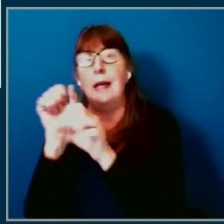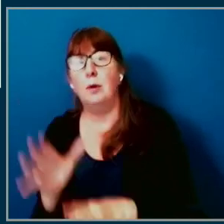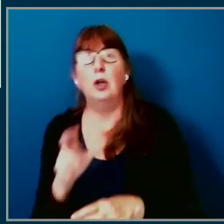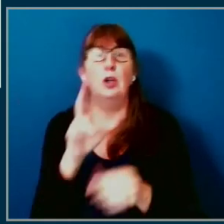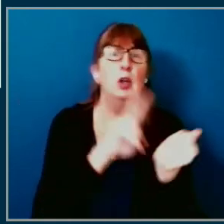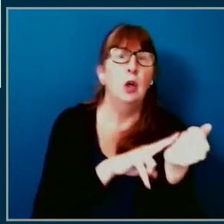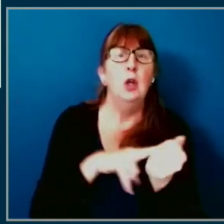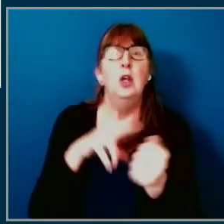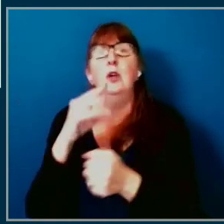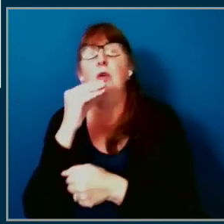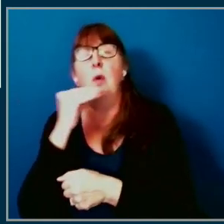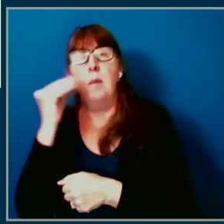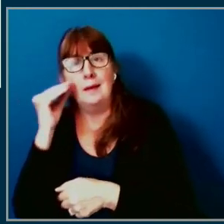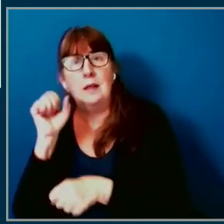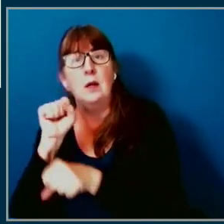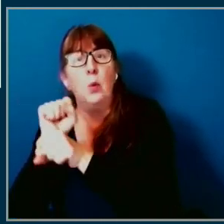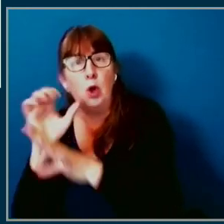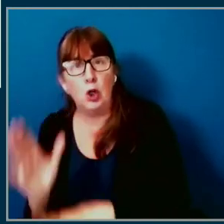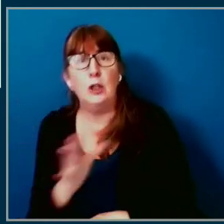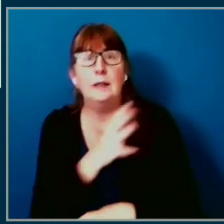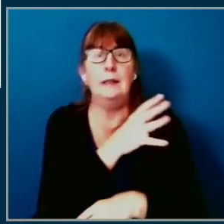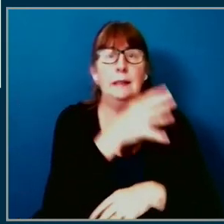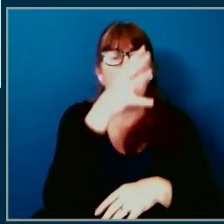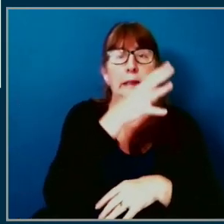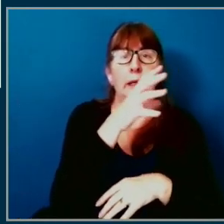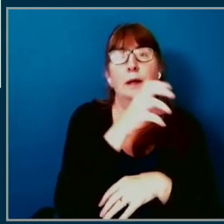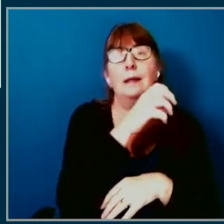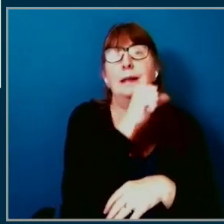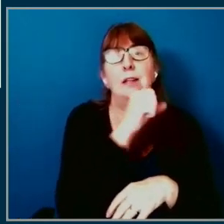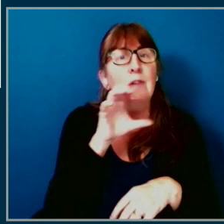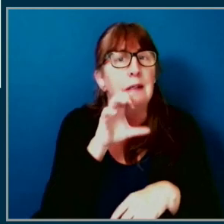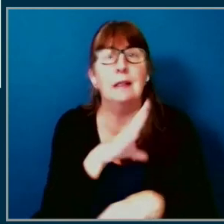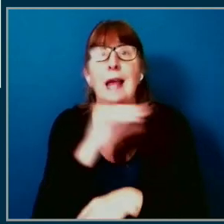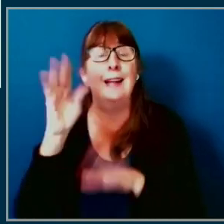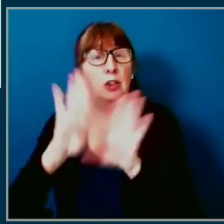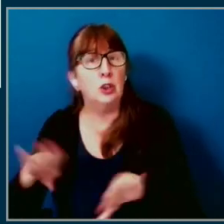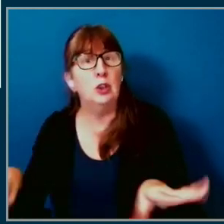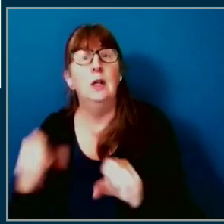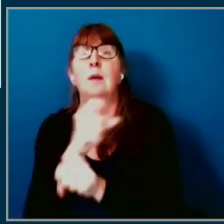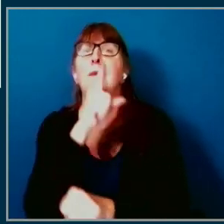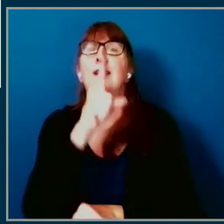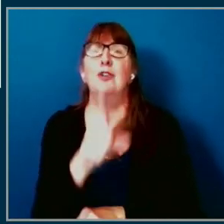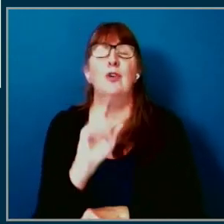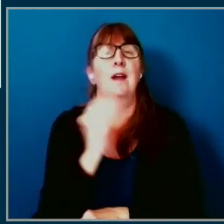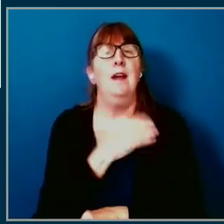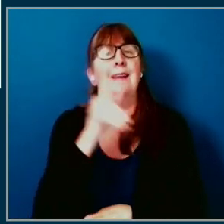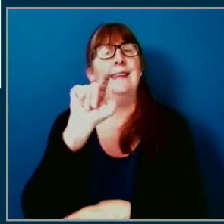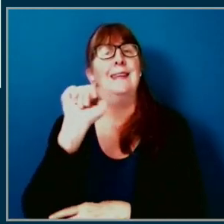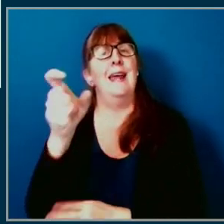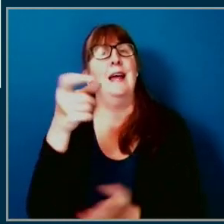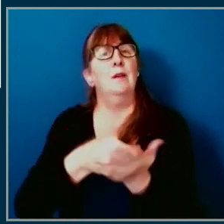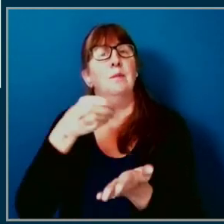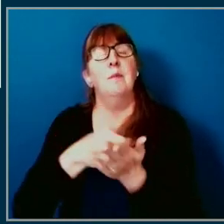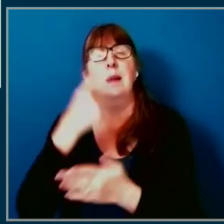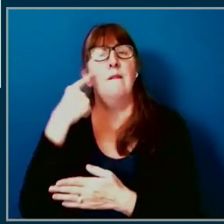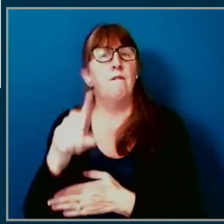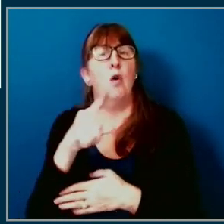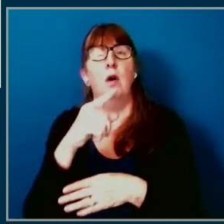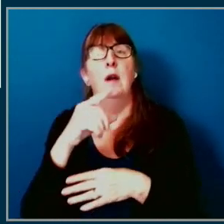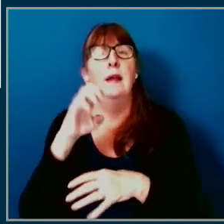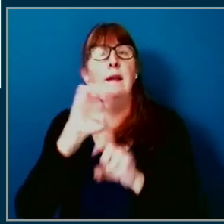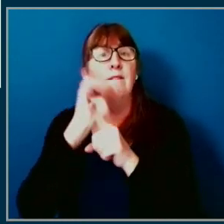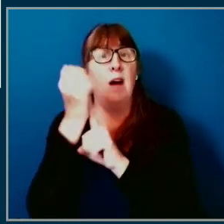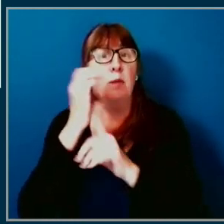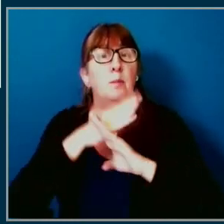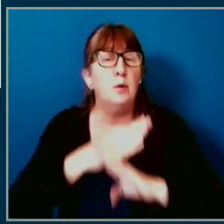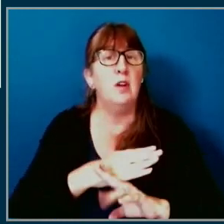domestic workers, seniors, and children, to make sure that our tax dollars are working to protect our environment, to ensure